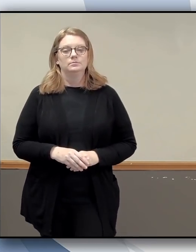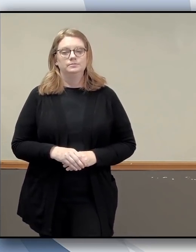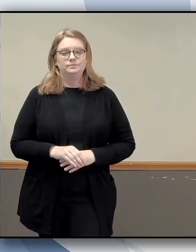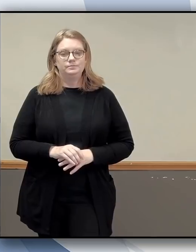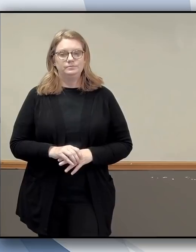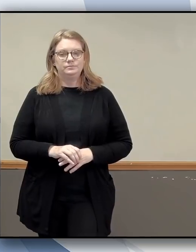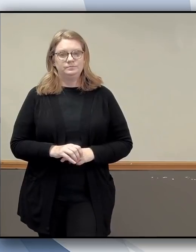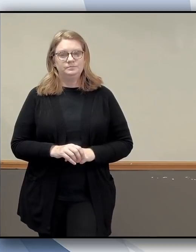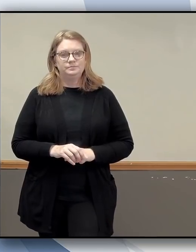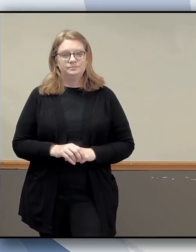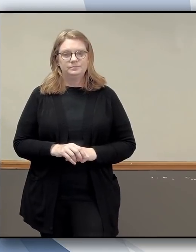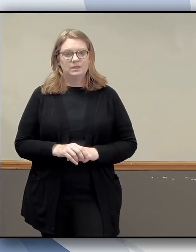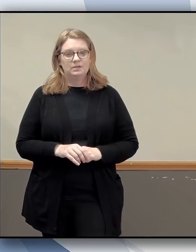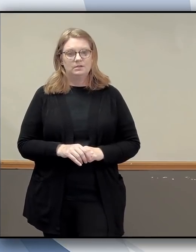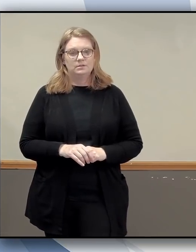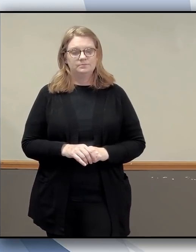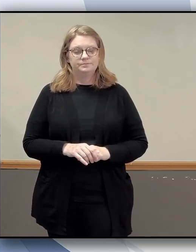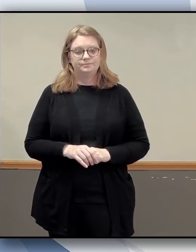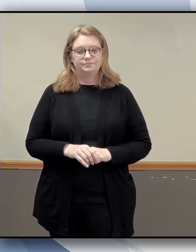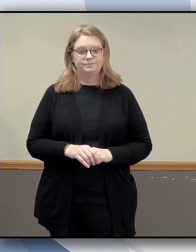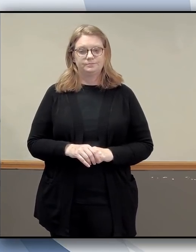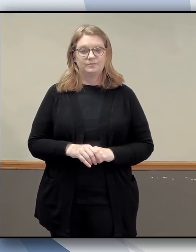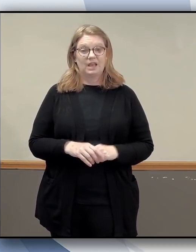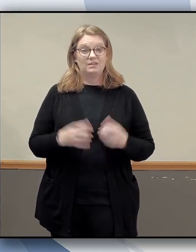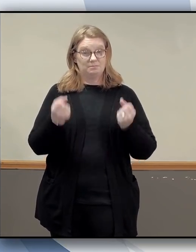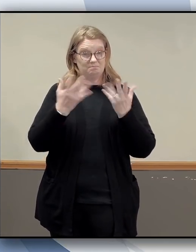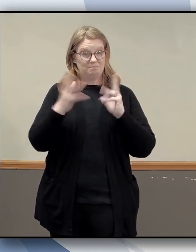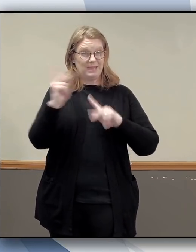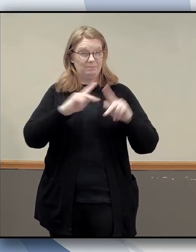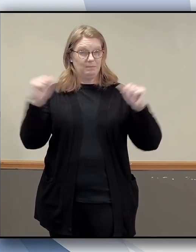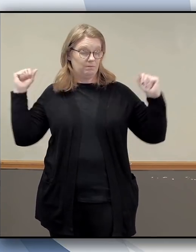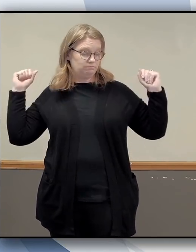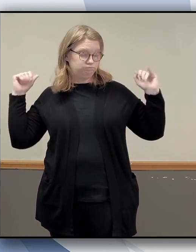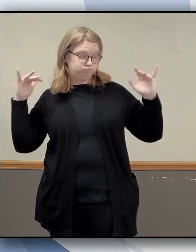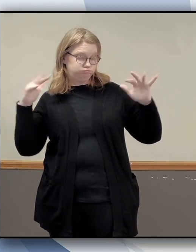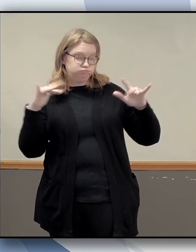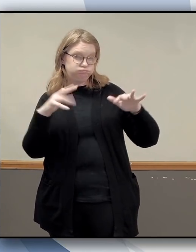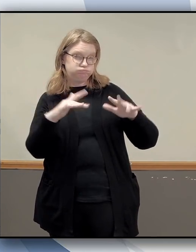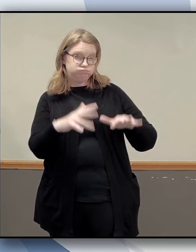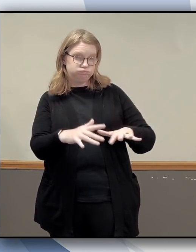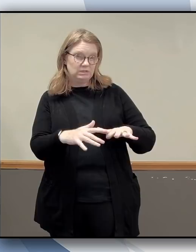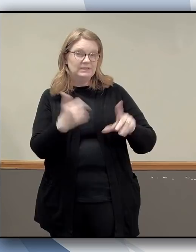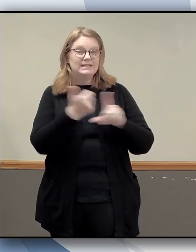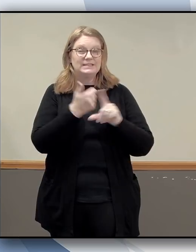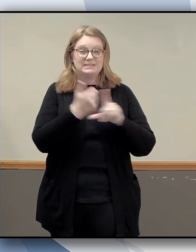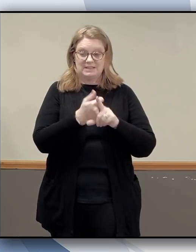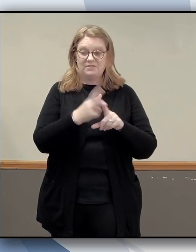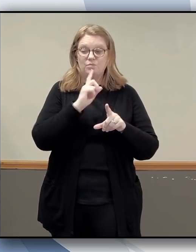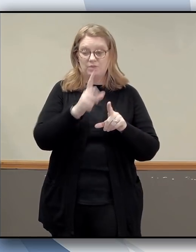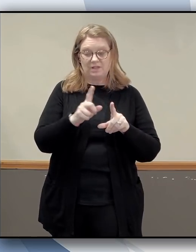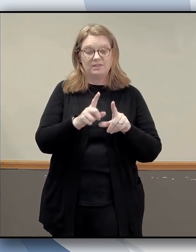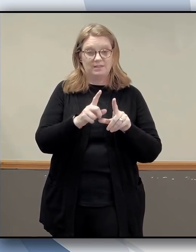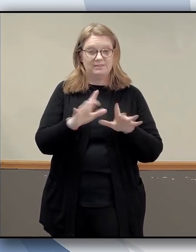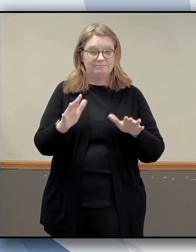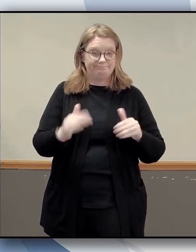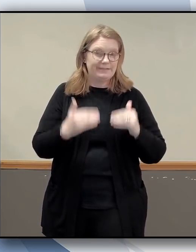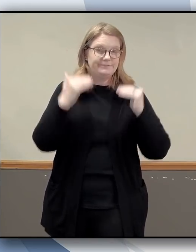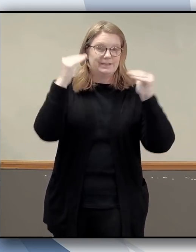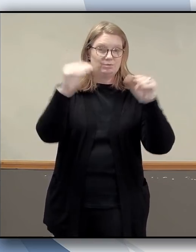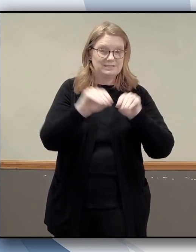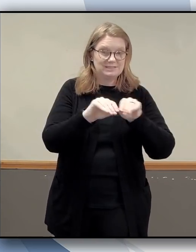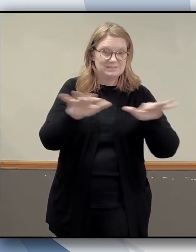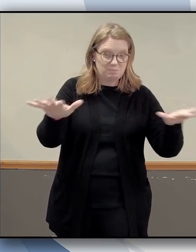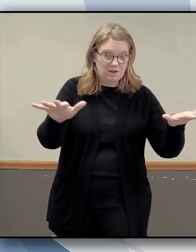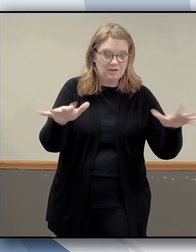while large gatherings have indeed resulted in spread, not all large gatherings are the same. If you've got an outdoor